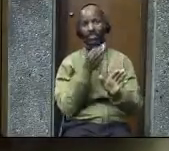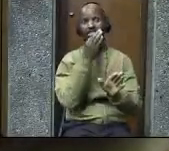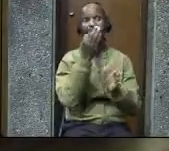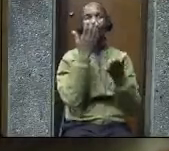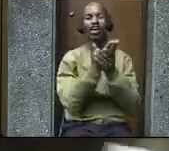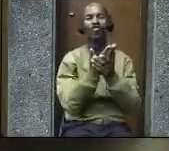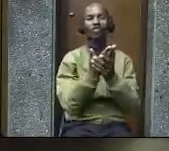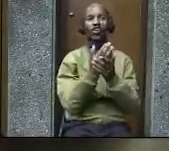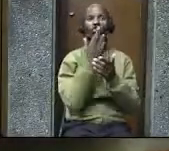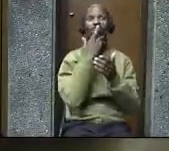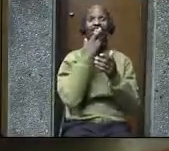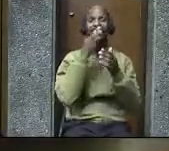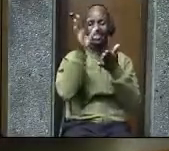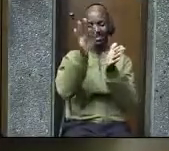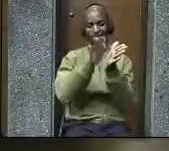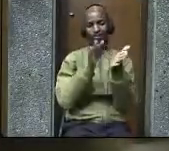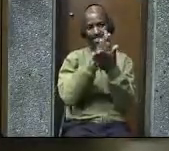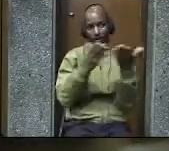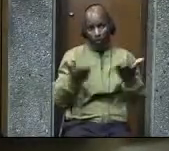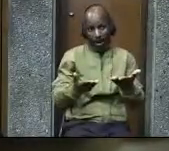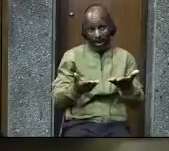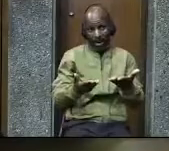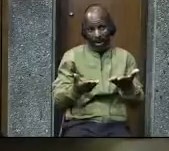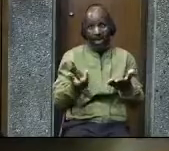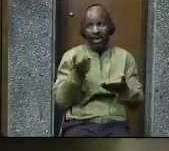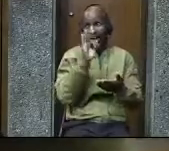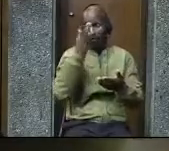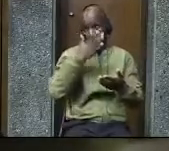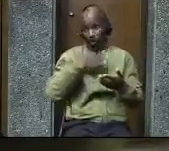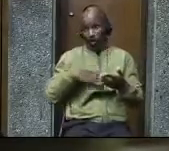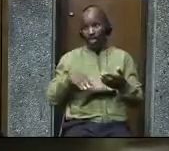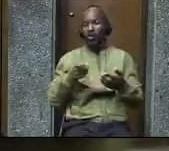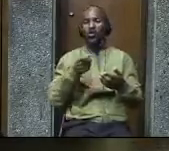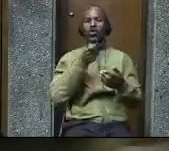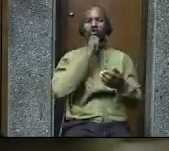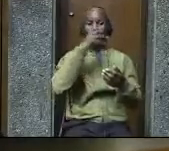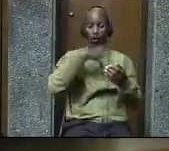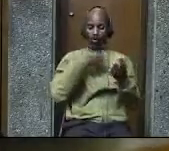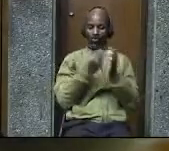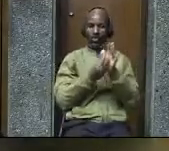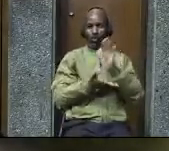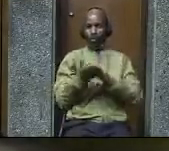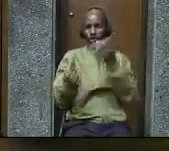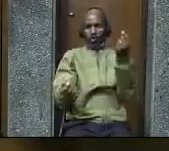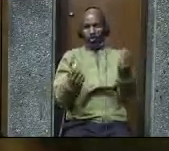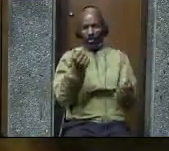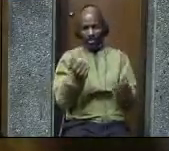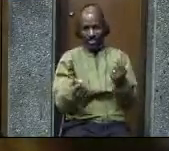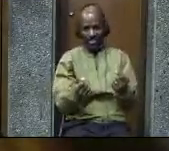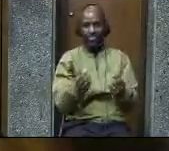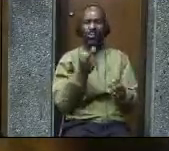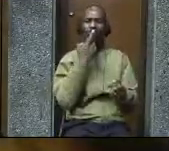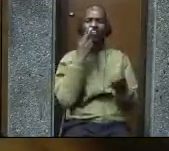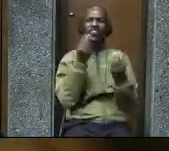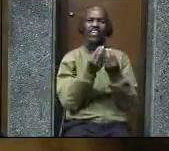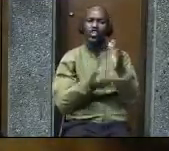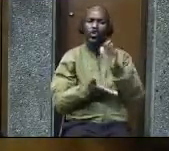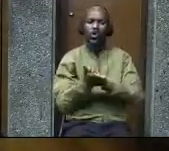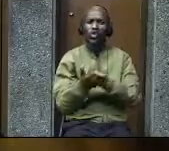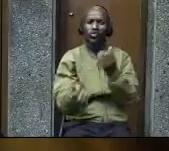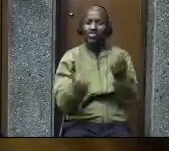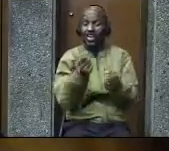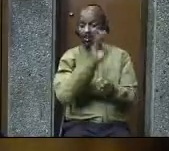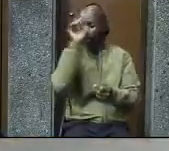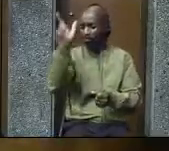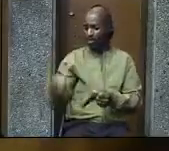kune red tape somewhere somehow. So if ufuna ukuthatha into yakho ufuna uye court. That's a red tape. Your court. What if